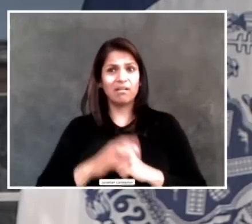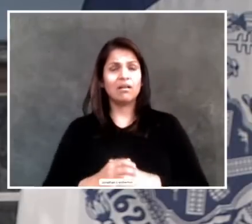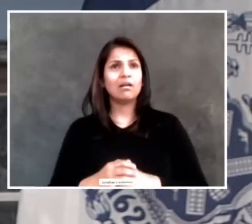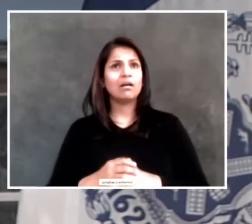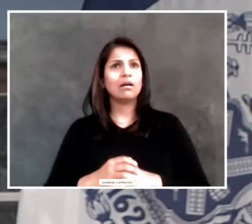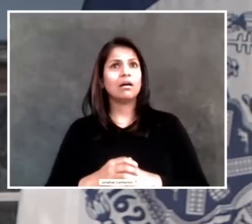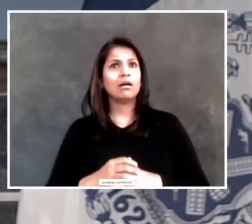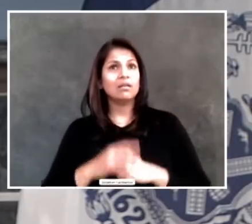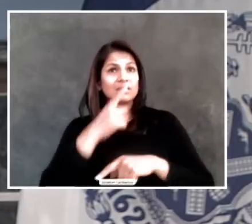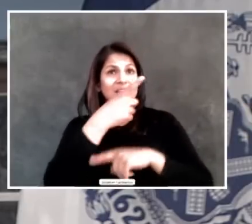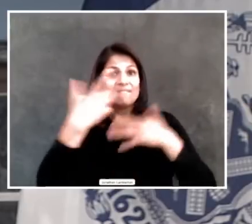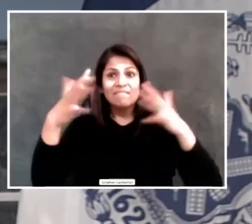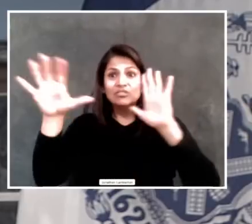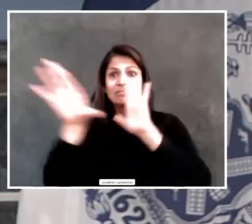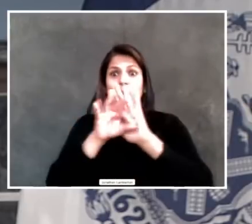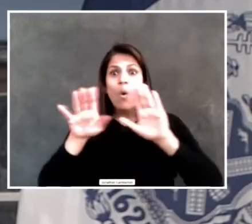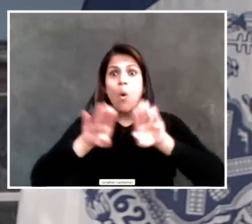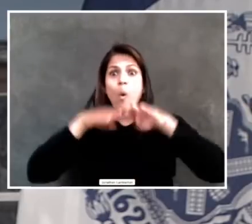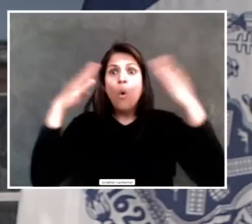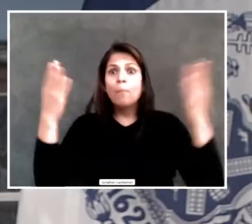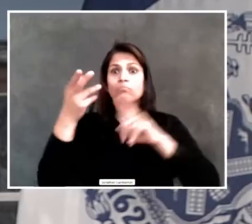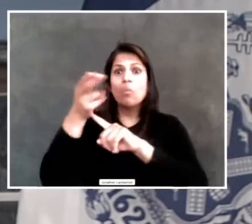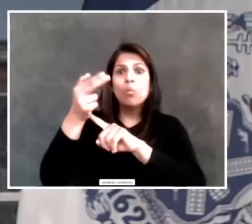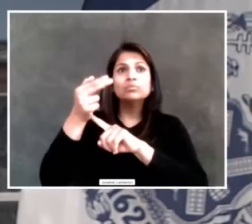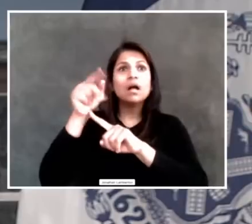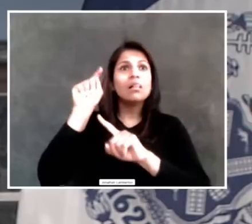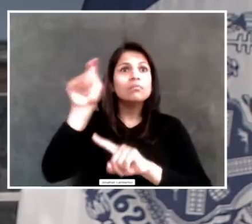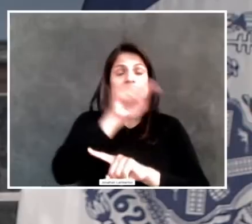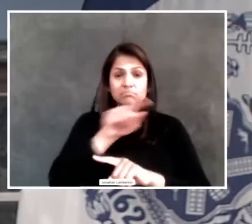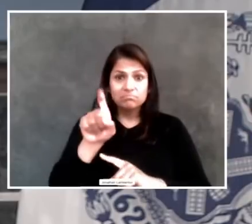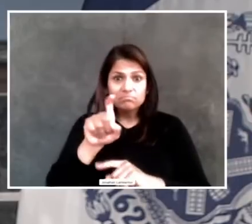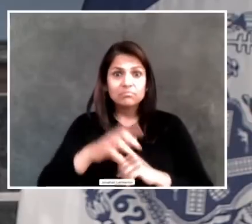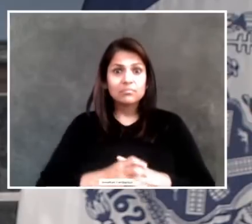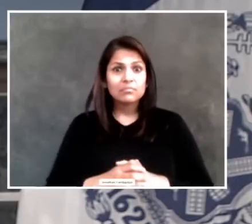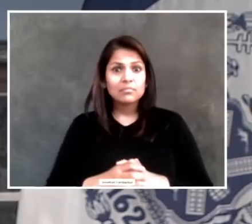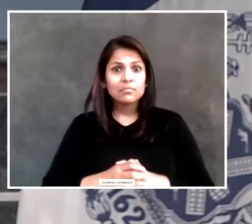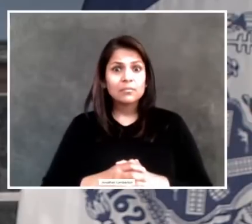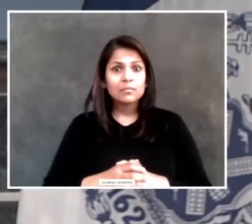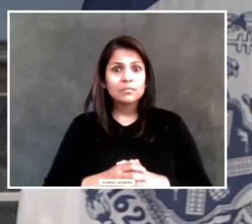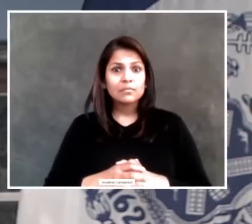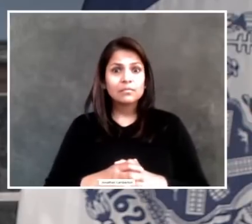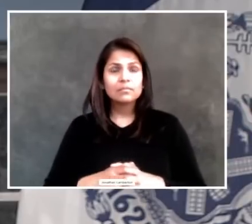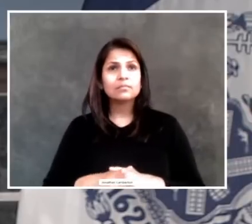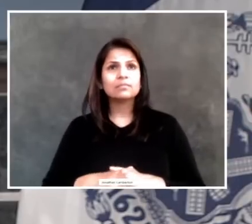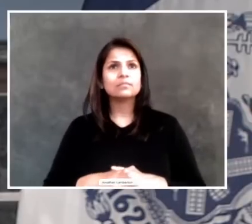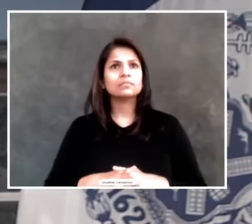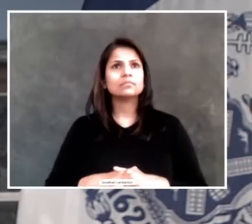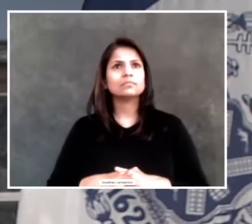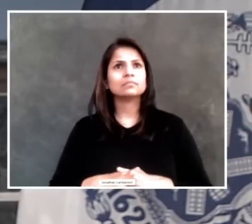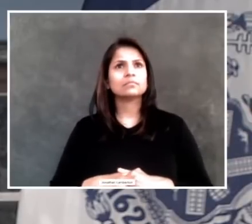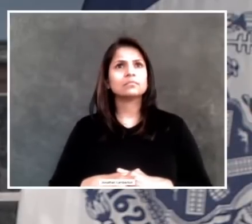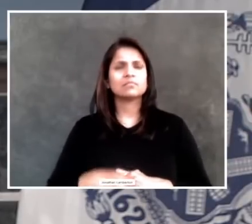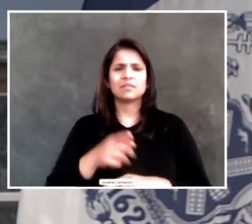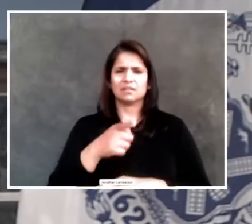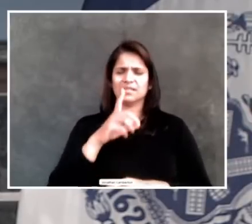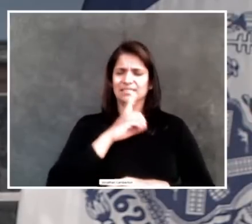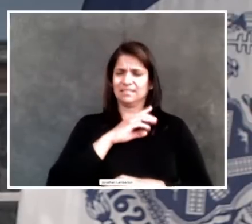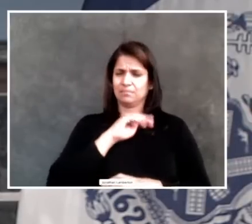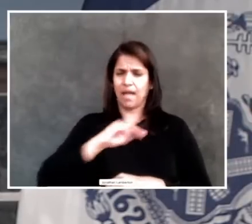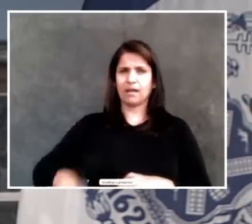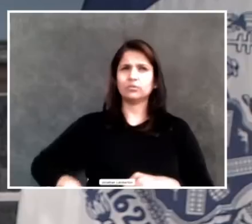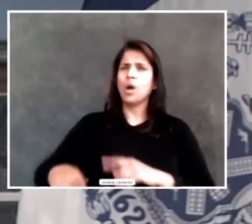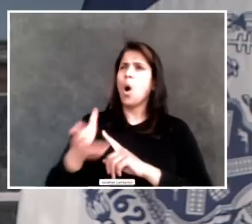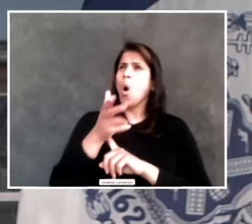medical staff and use for more hospital beds? Okay, on the hotel, Sydney, we'll make sure that's something that's ready